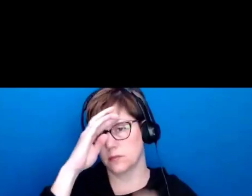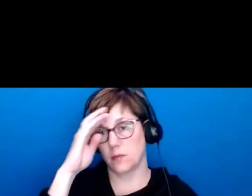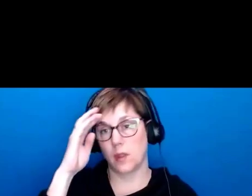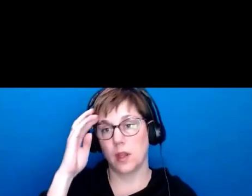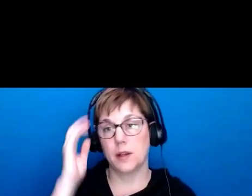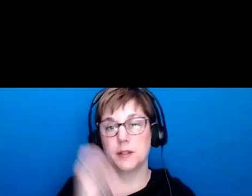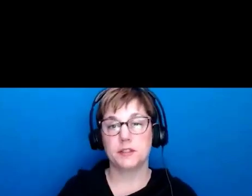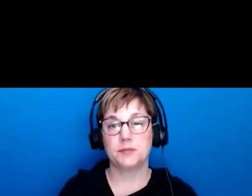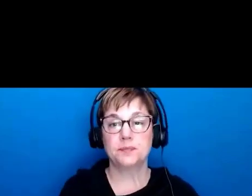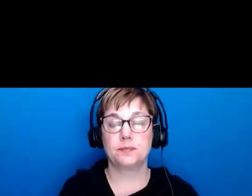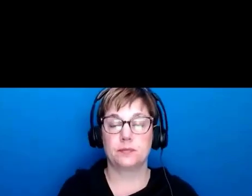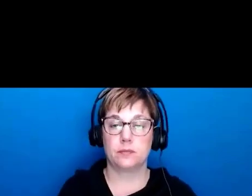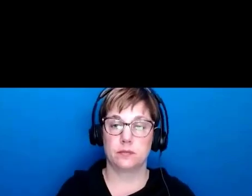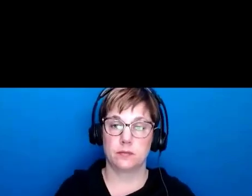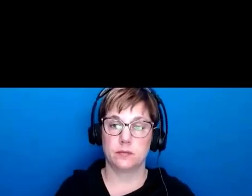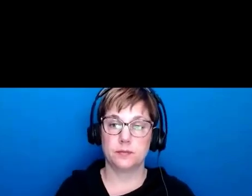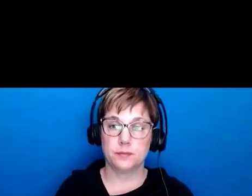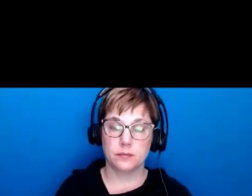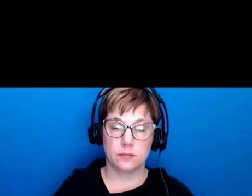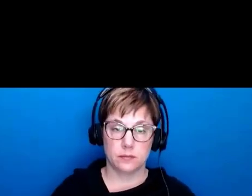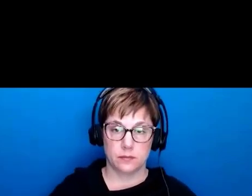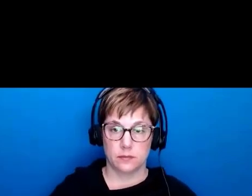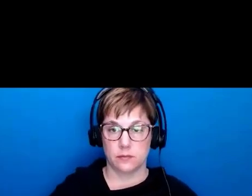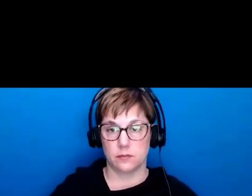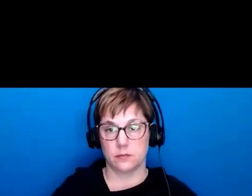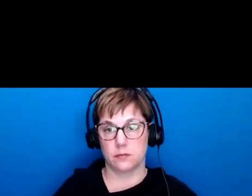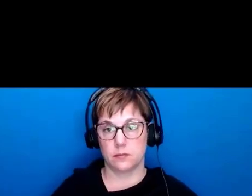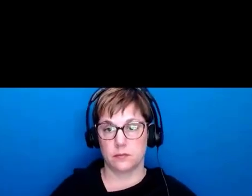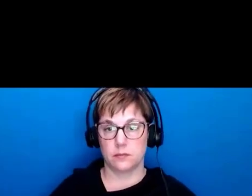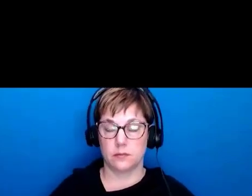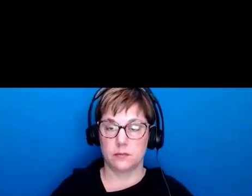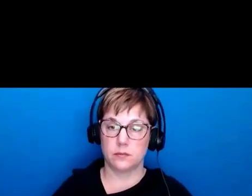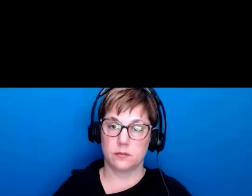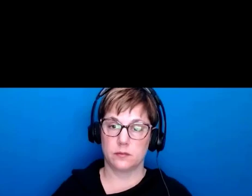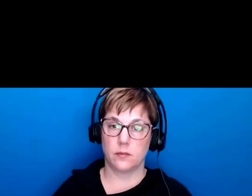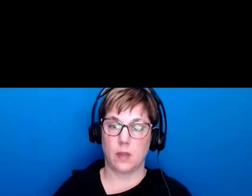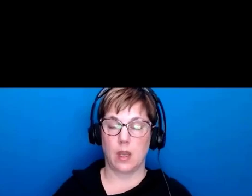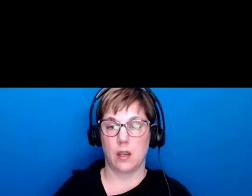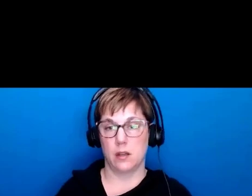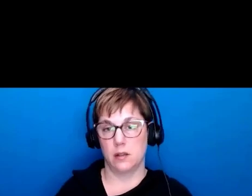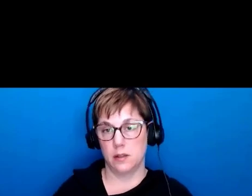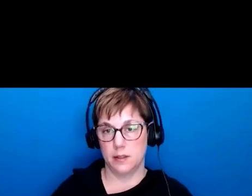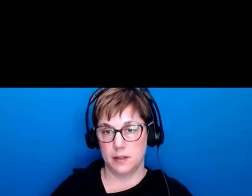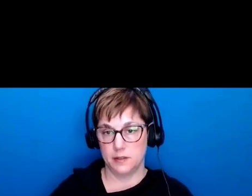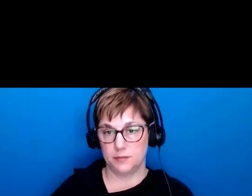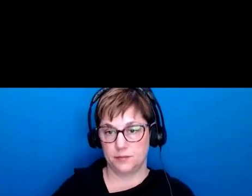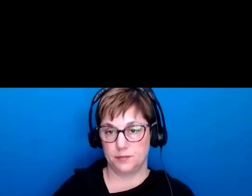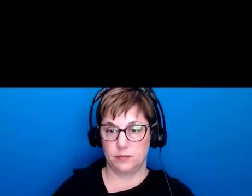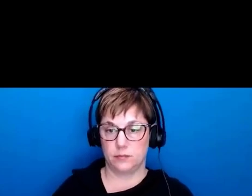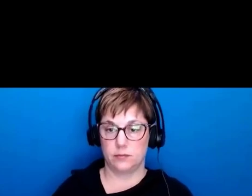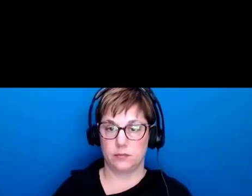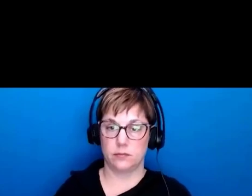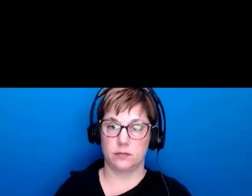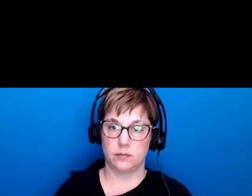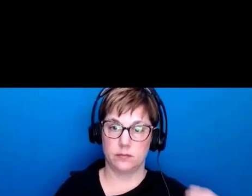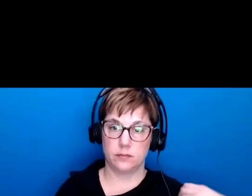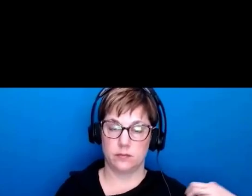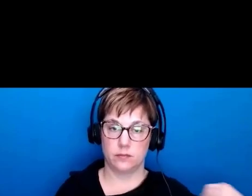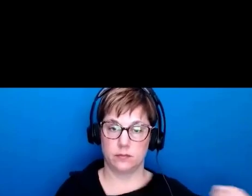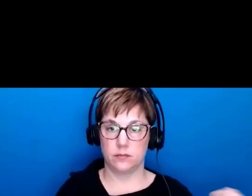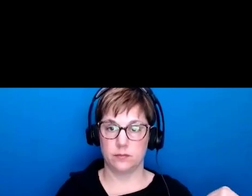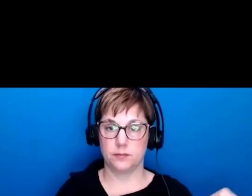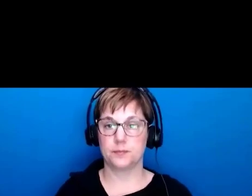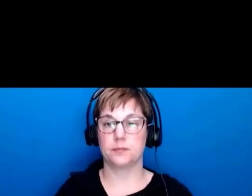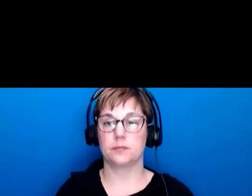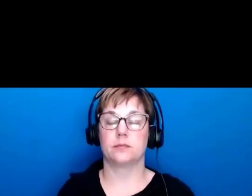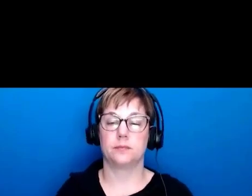without knowing the size of the employer and the resources available, the employer is likely, assume